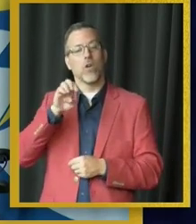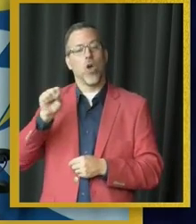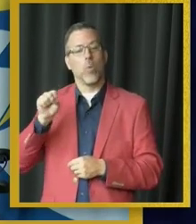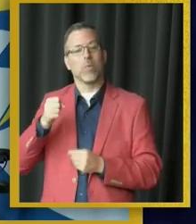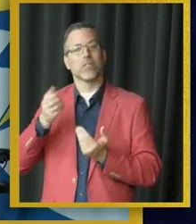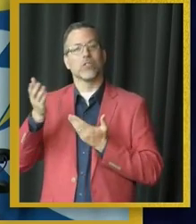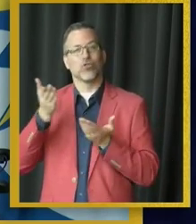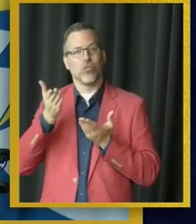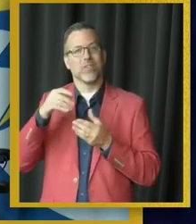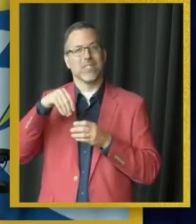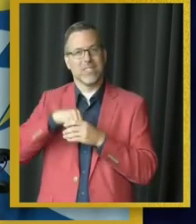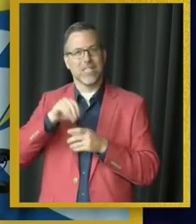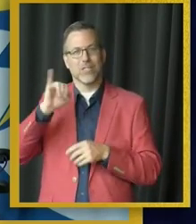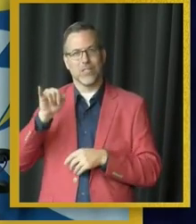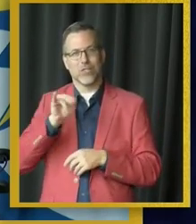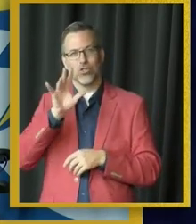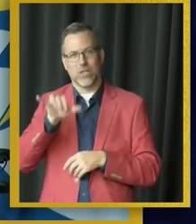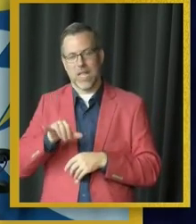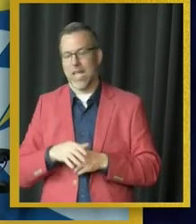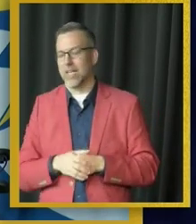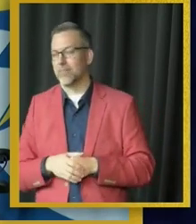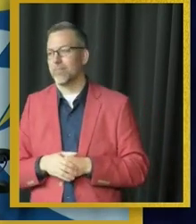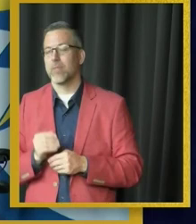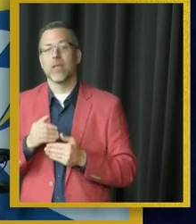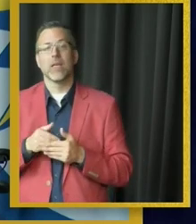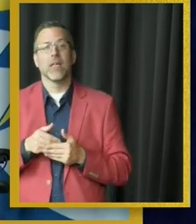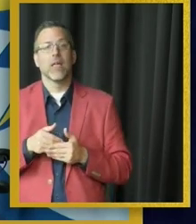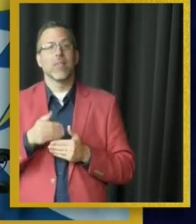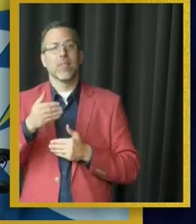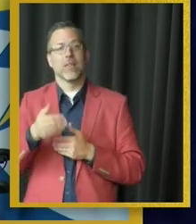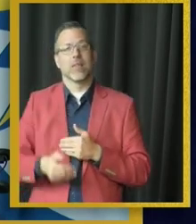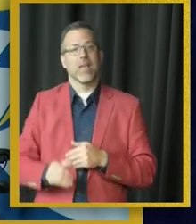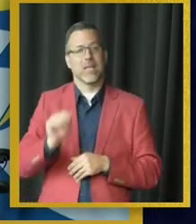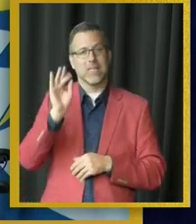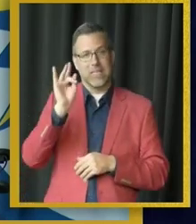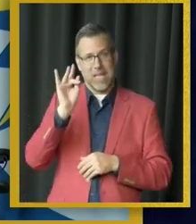July. And in the next 18 months,